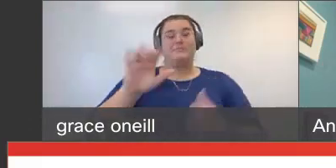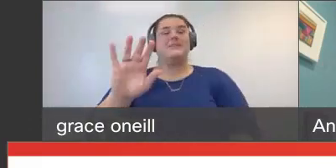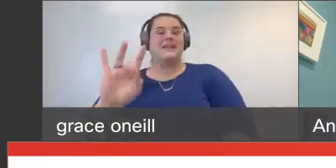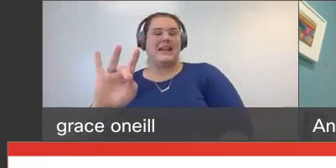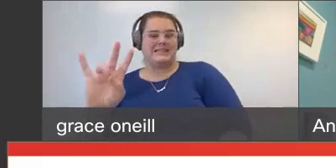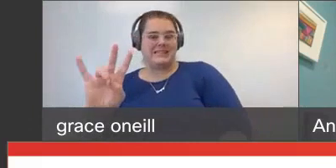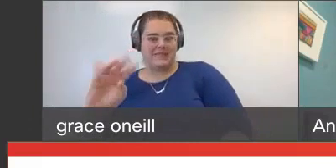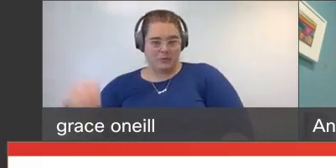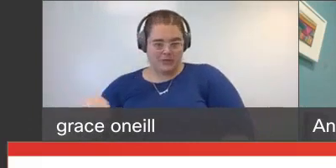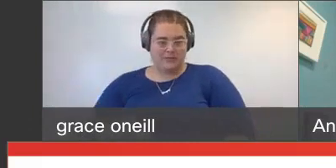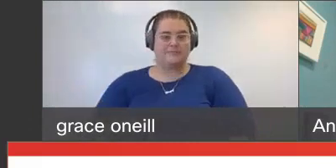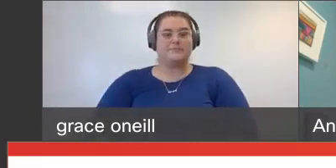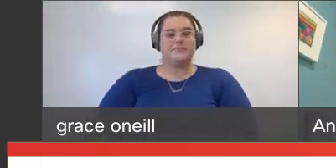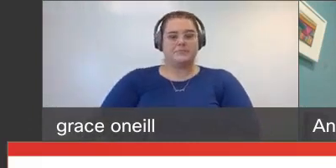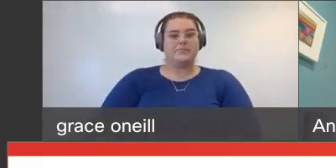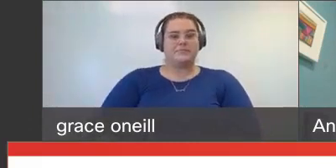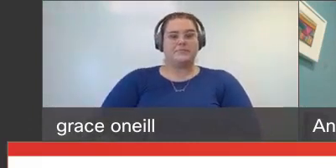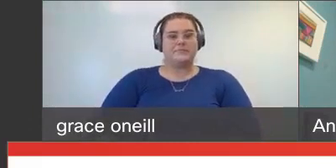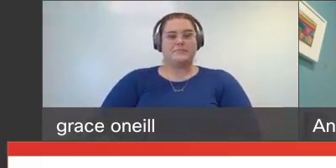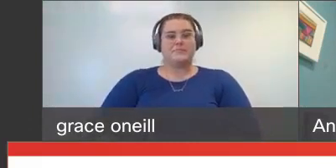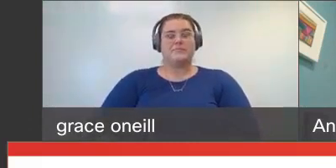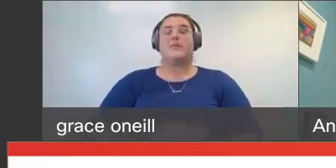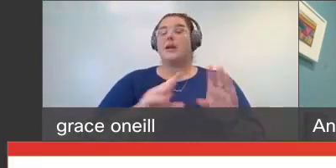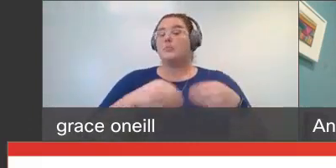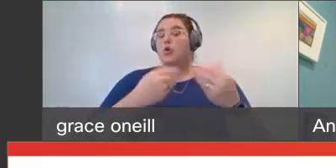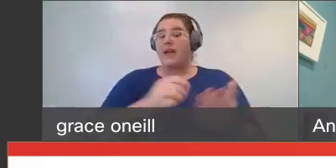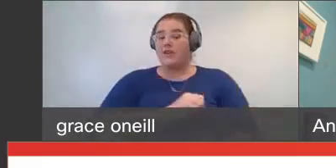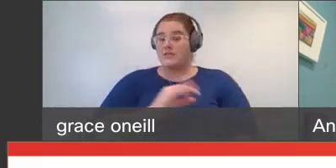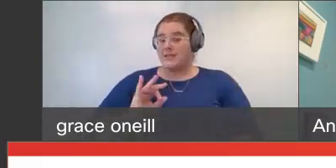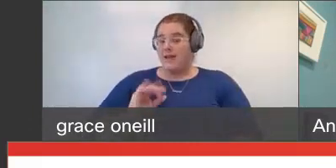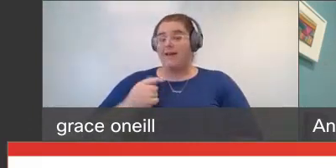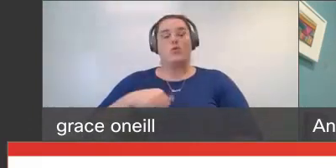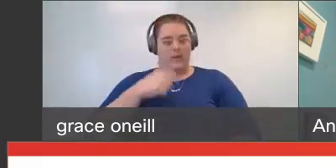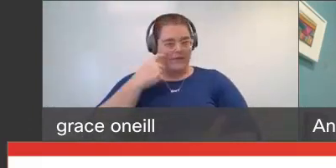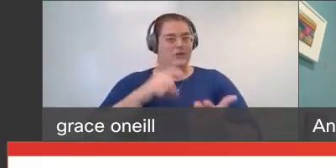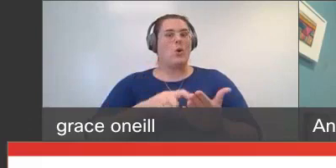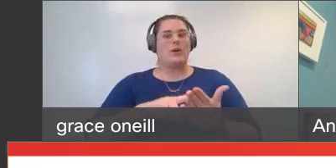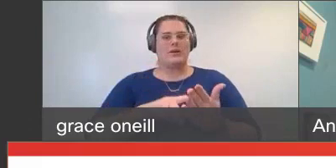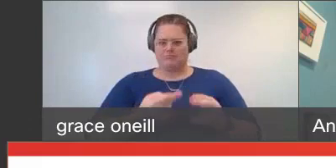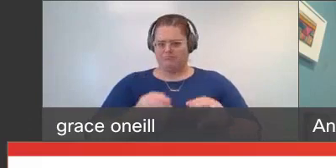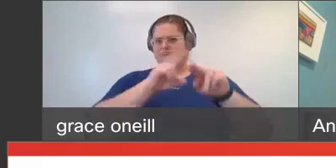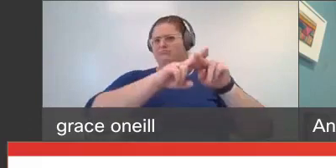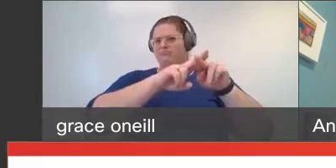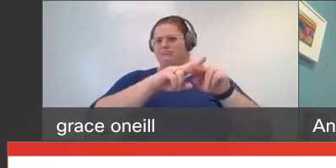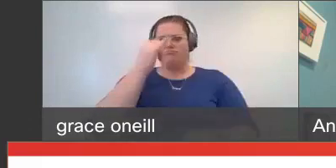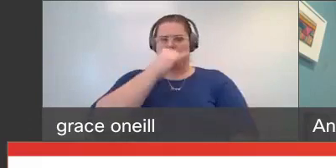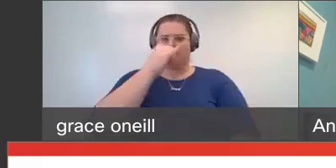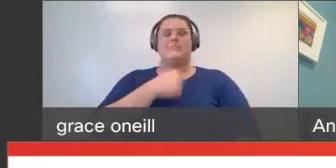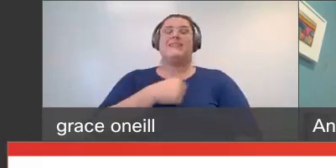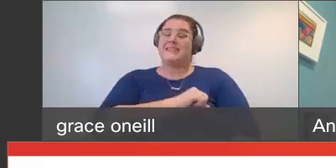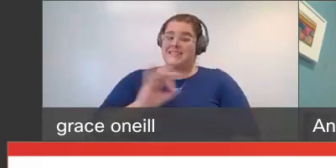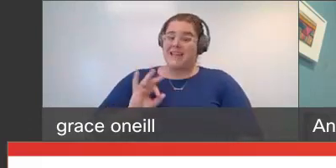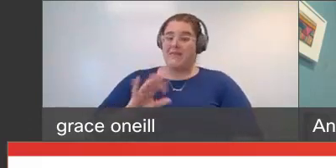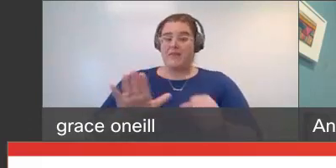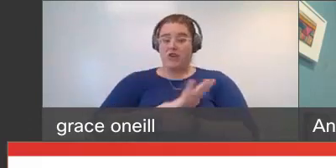living. Amongst provider staff, we've seen significant improvement. Staff fully vaccinated, we're